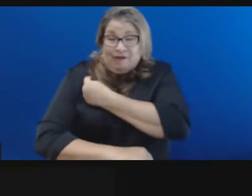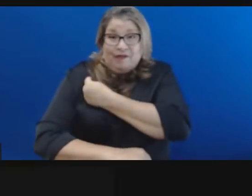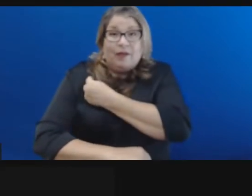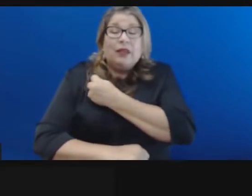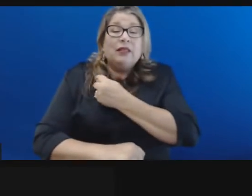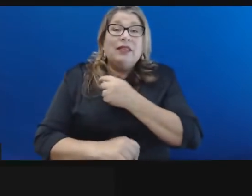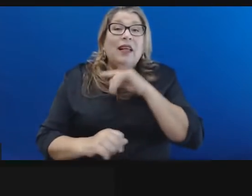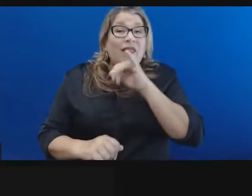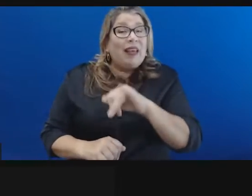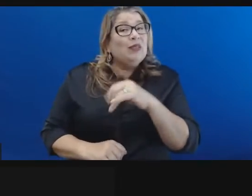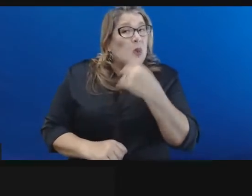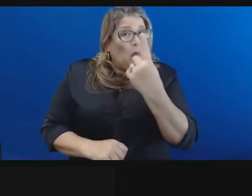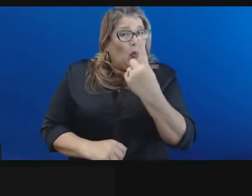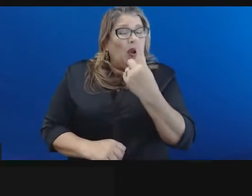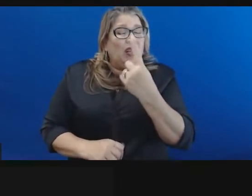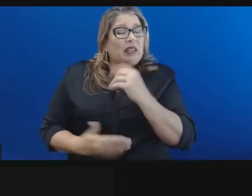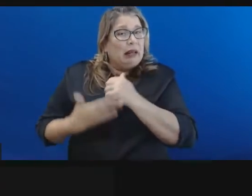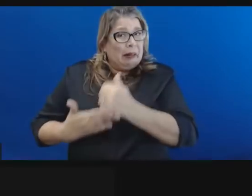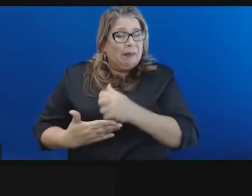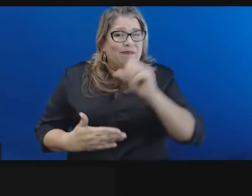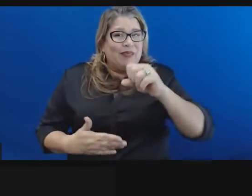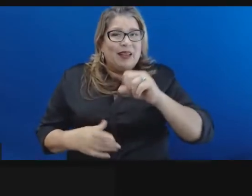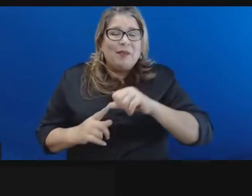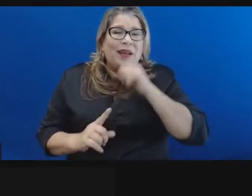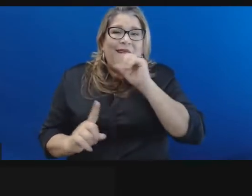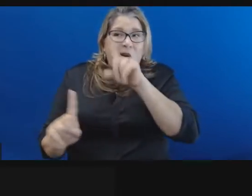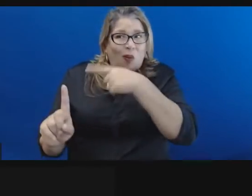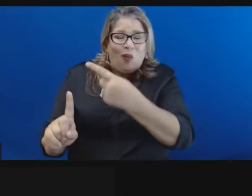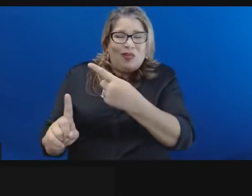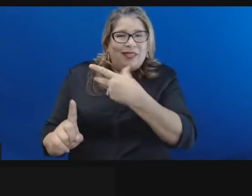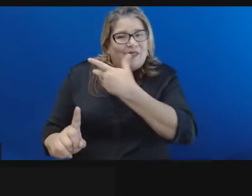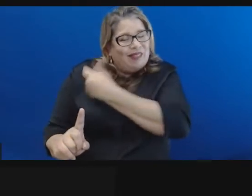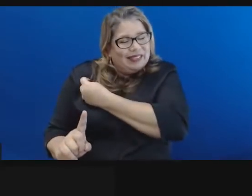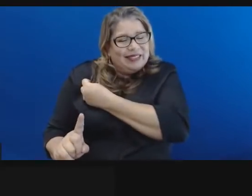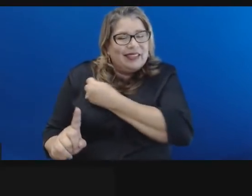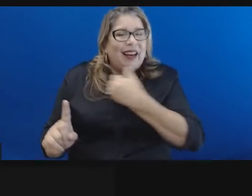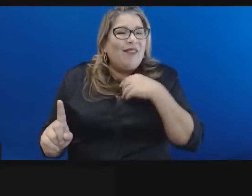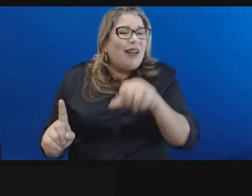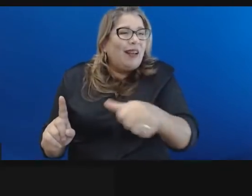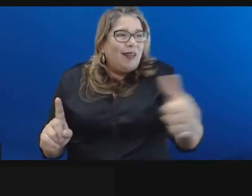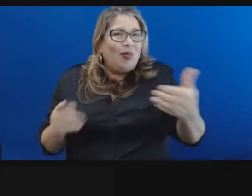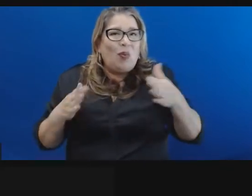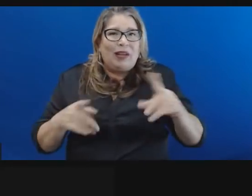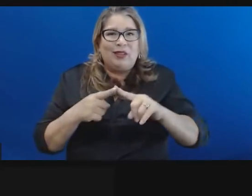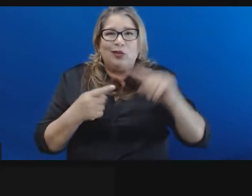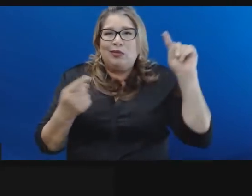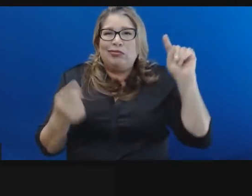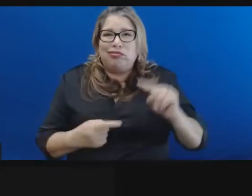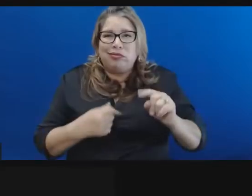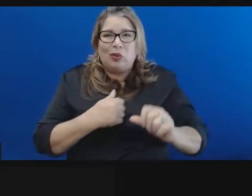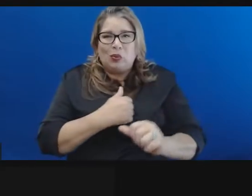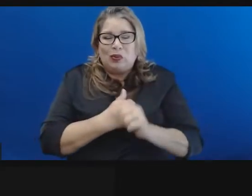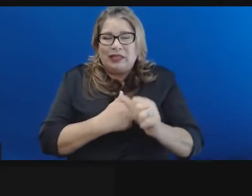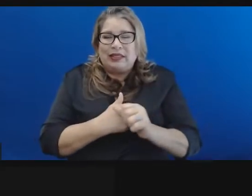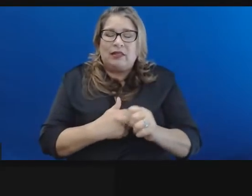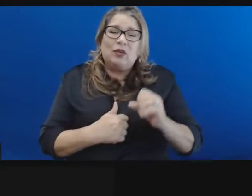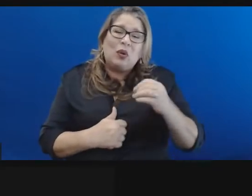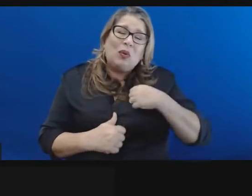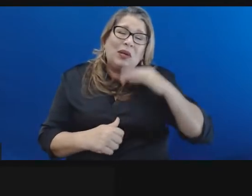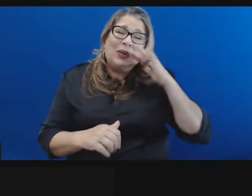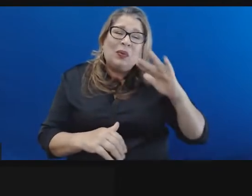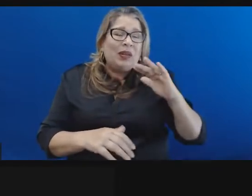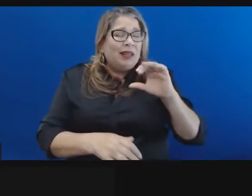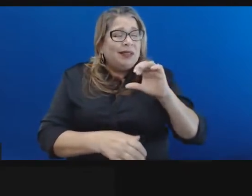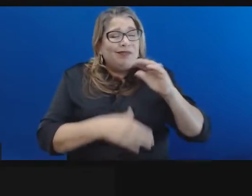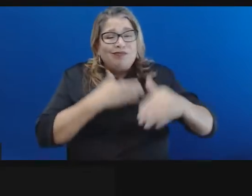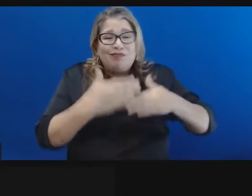and lower risk environment. So how that plays out in schools, I think, will be something we continue to work on, and we will see. I'm not